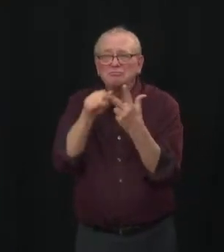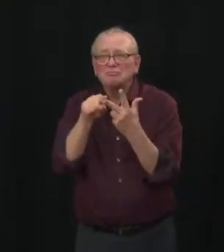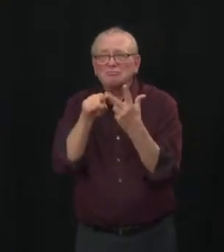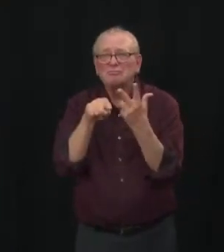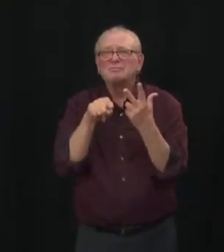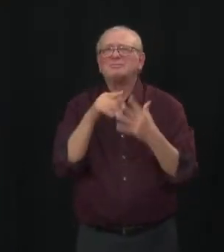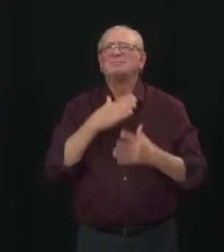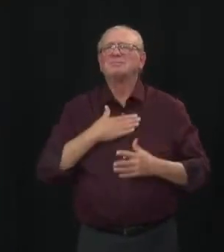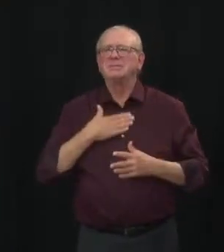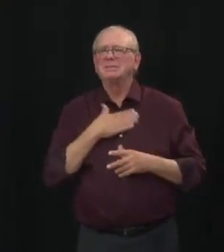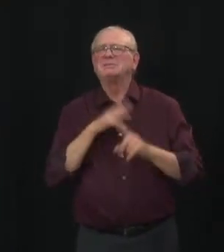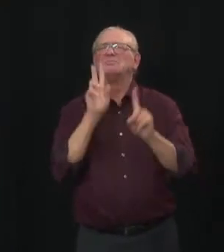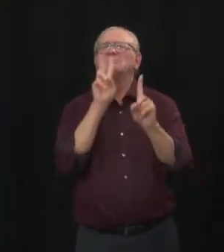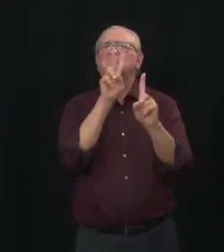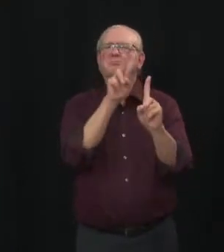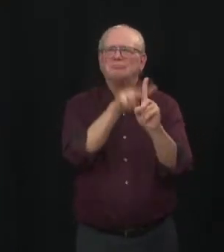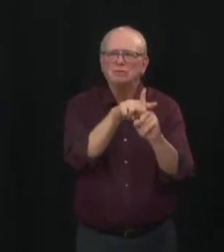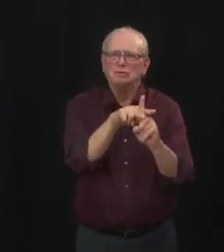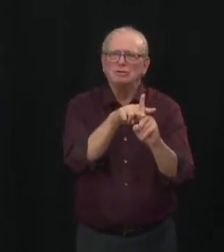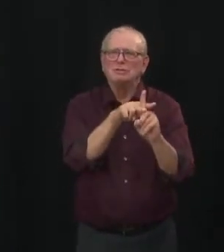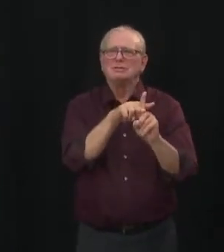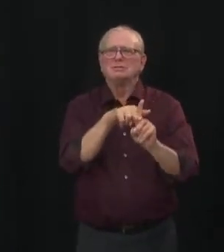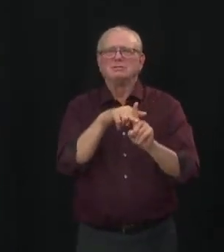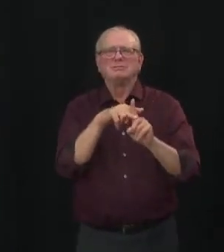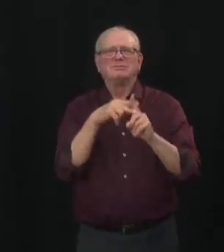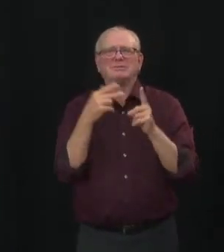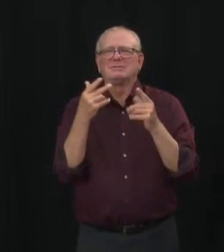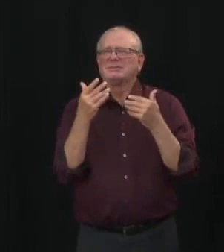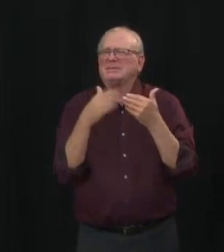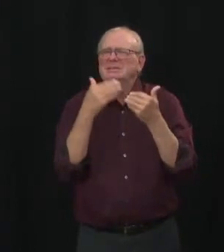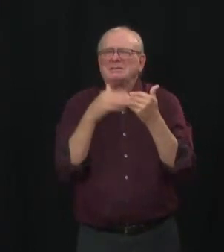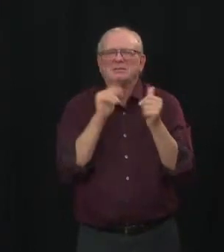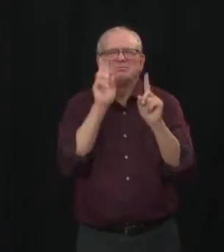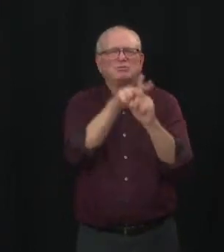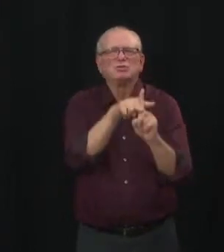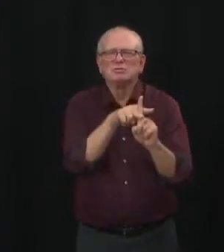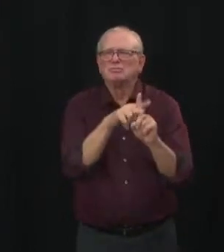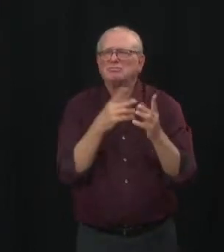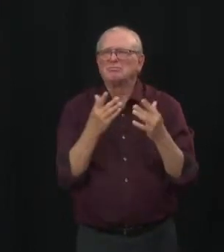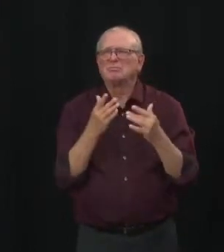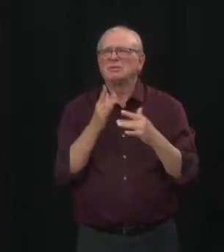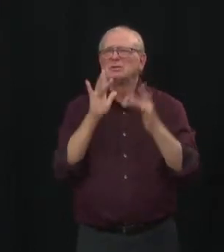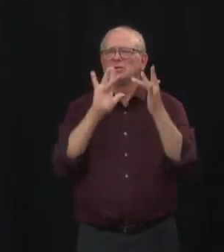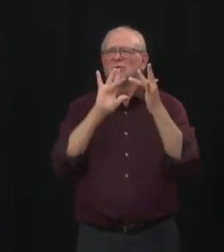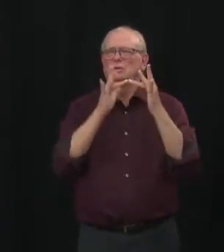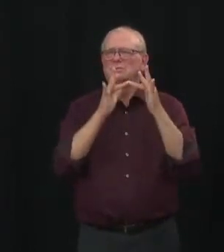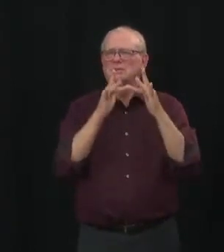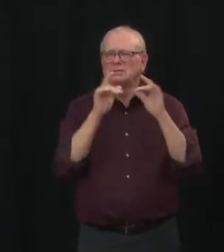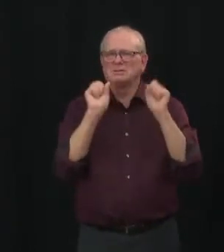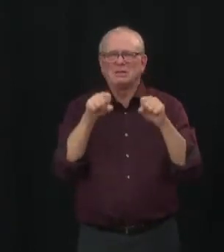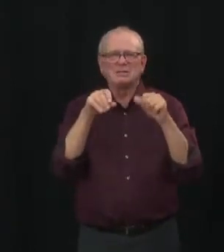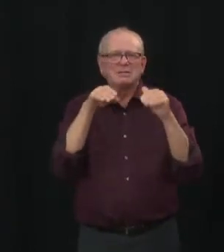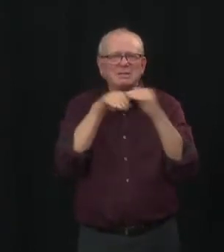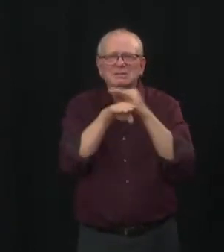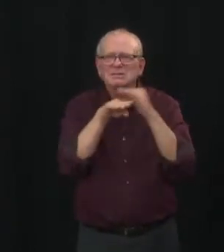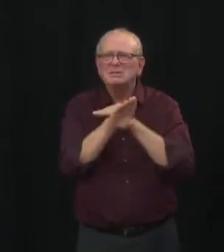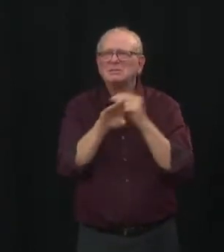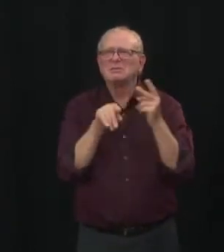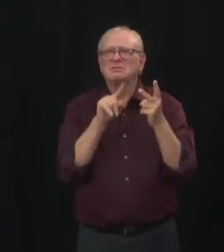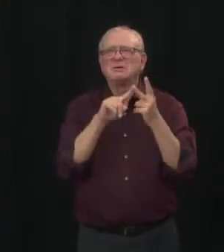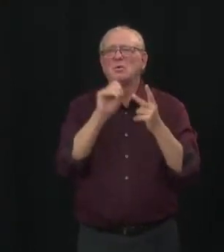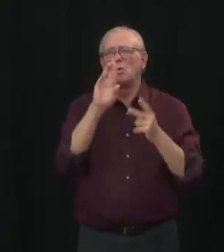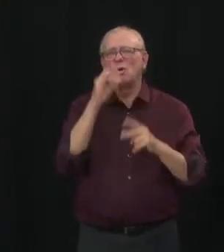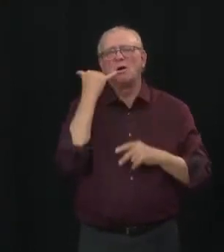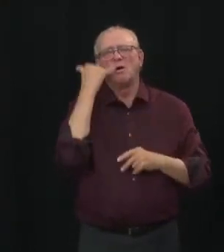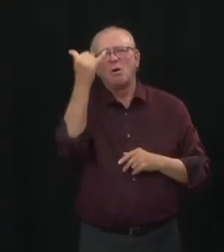an appointment today. It's quickly done through the Alberta Vaccine Booking System online by calling 811